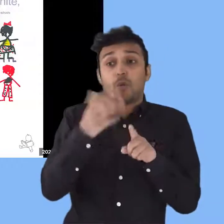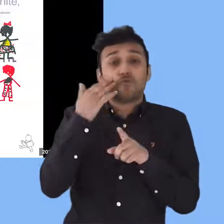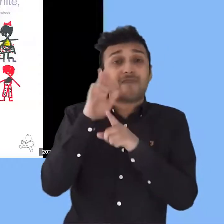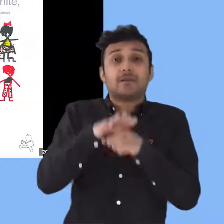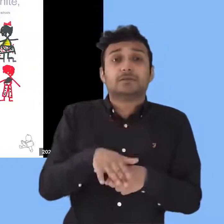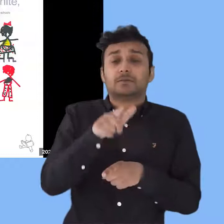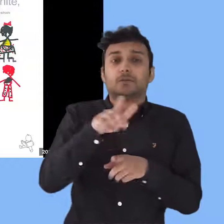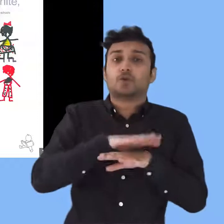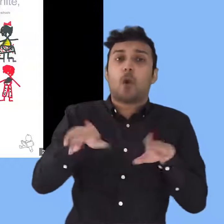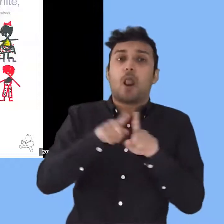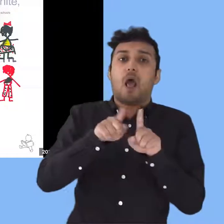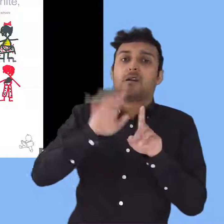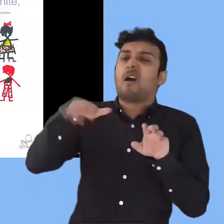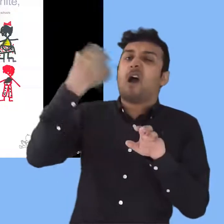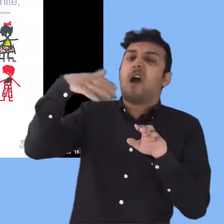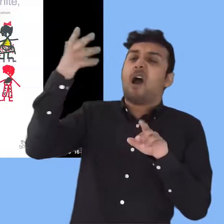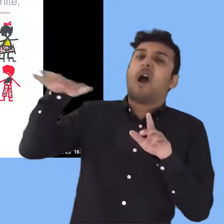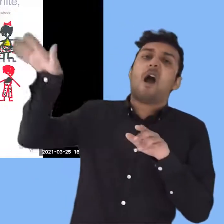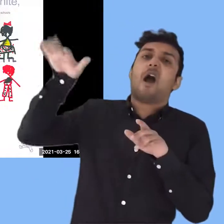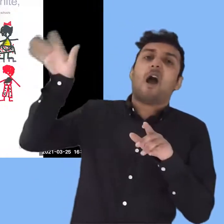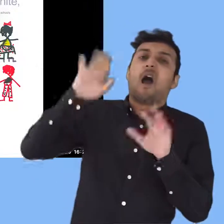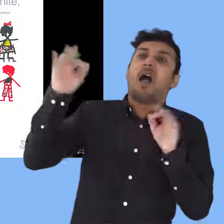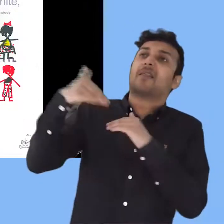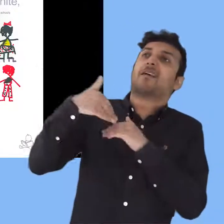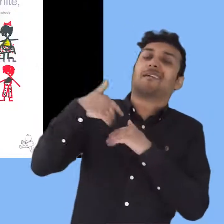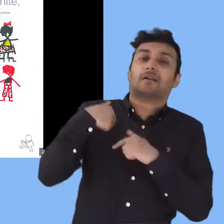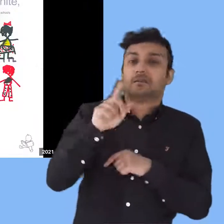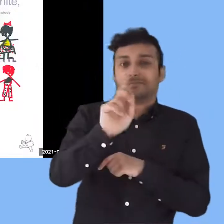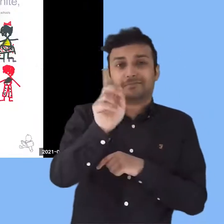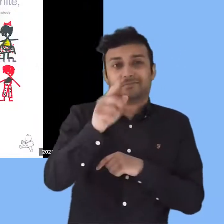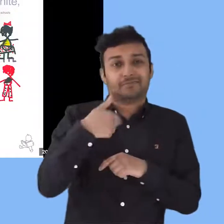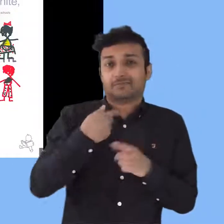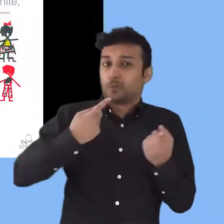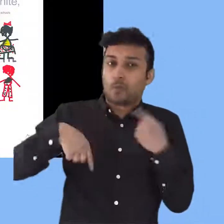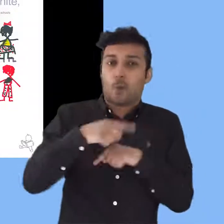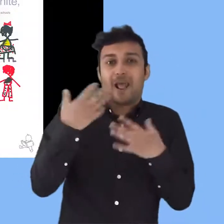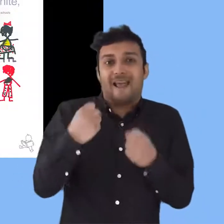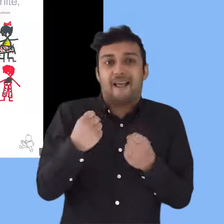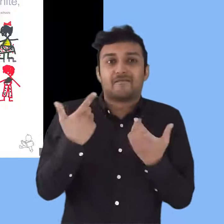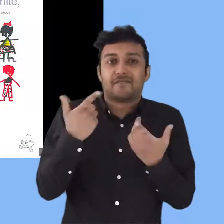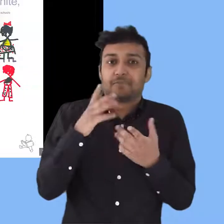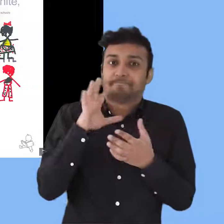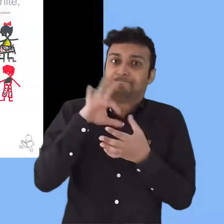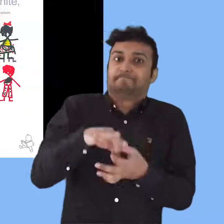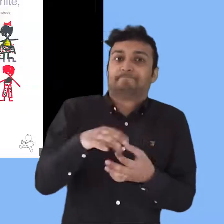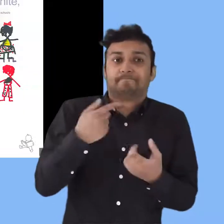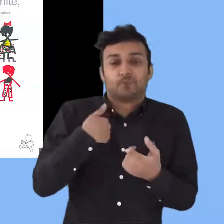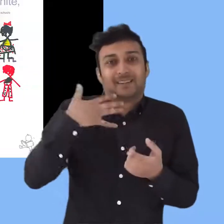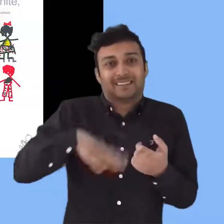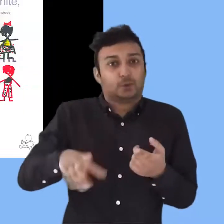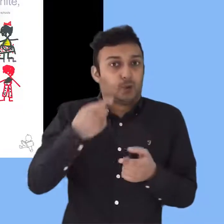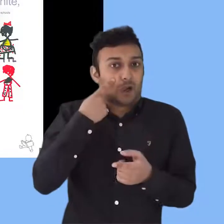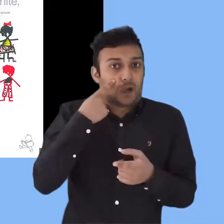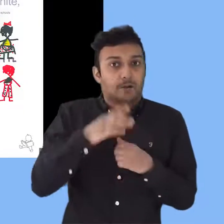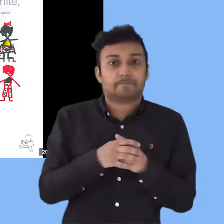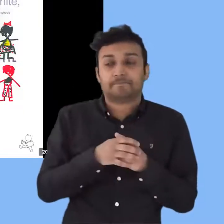and minoritized people to solve. We all have a stake in this, and we all need to be addressing it as much as possible. So if you see this kind of notion that